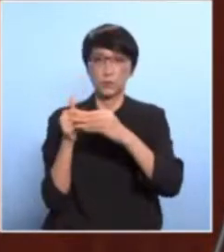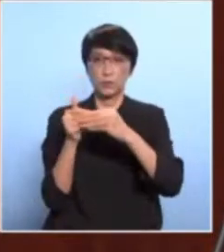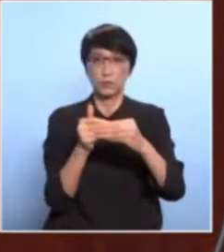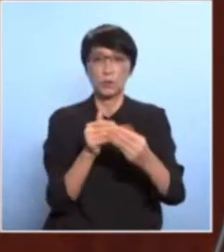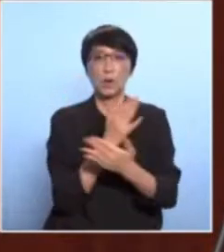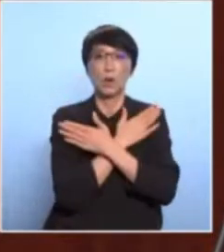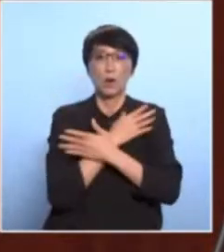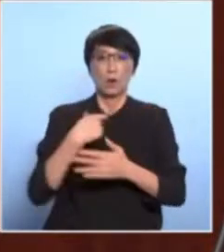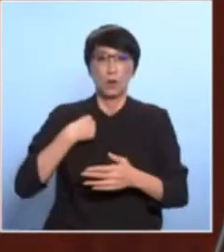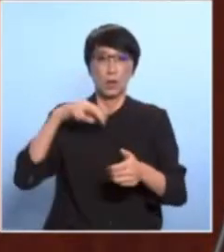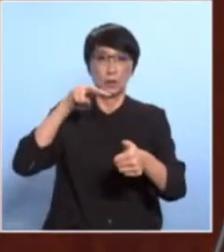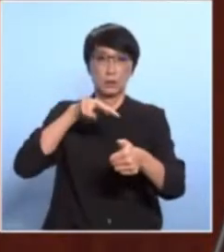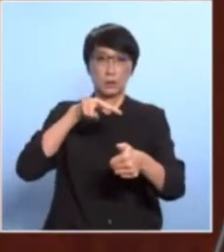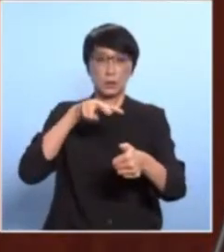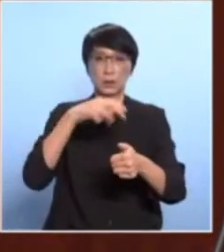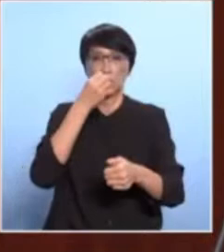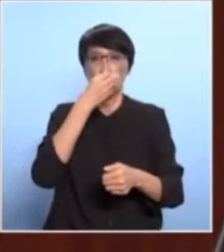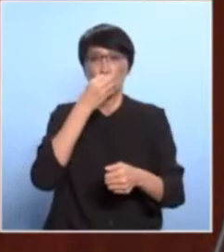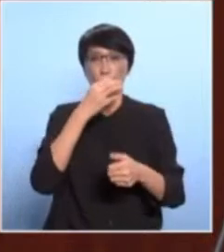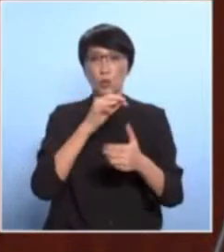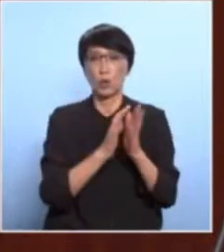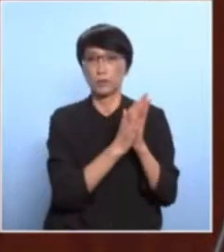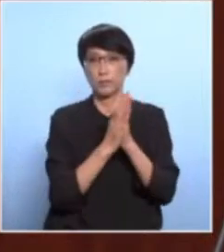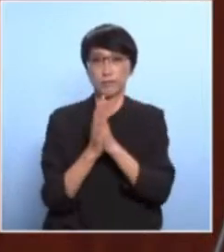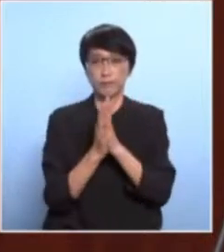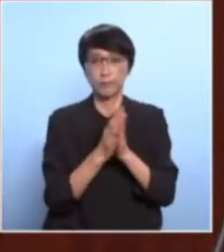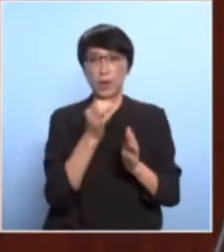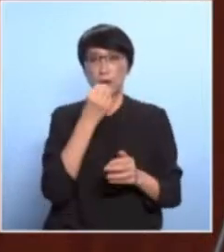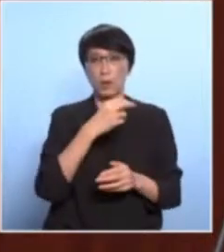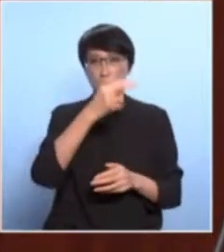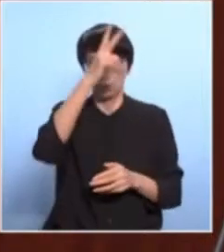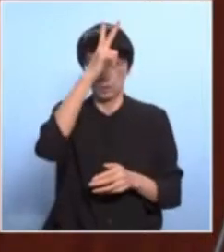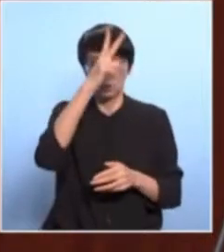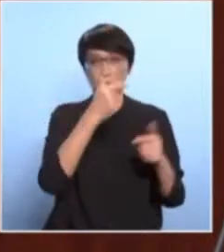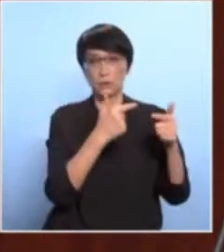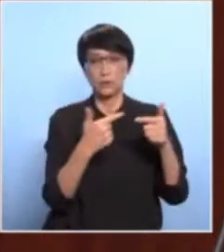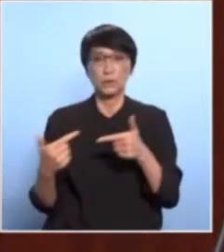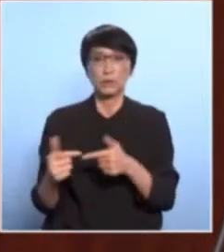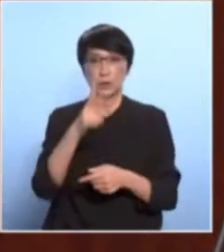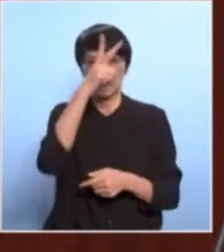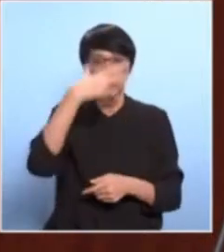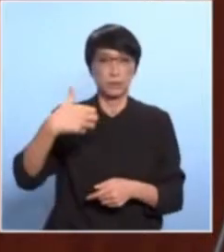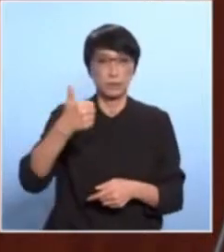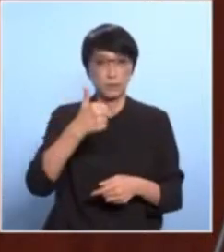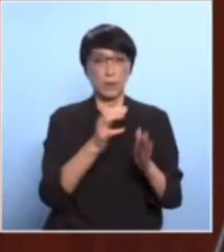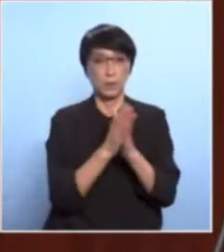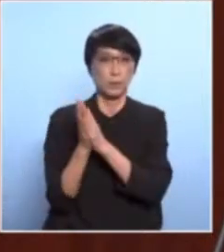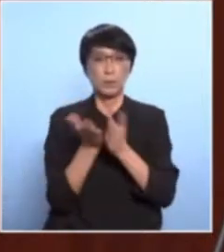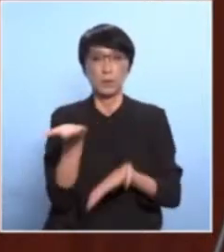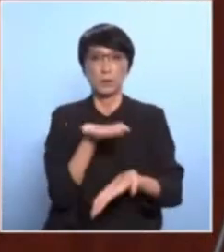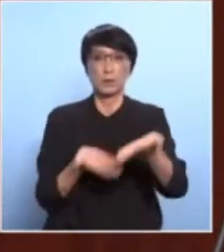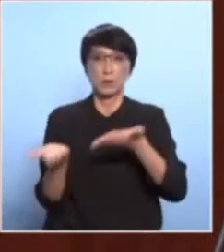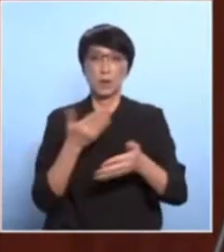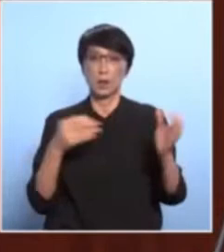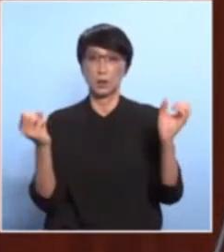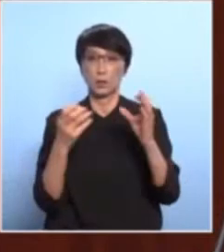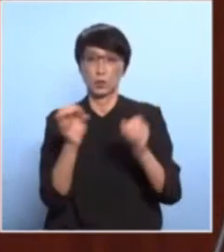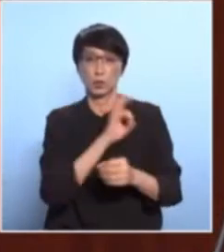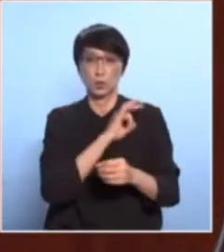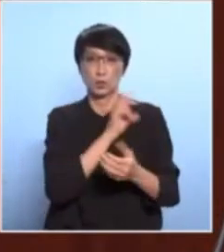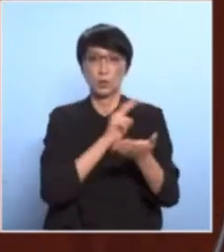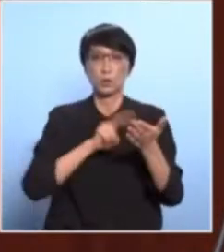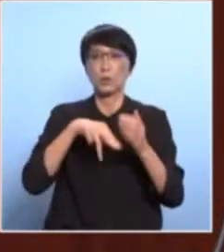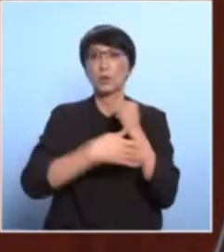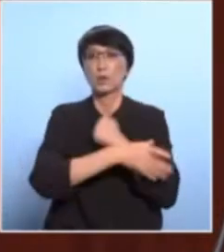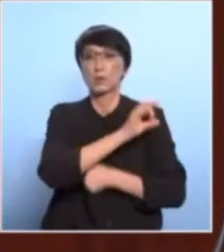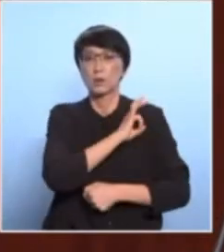Interaction and exchange between the executive and the legislature. In line with the executive-led structure and the principle of patriots administering